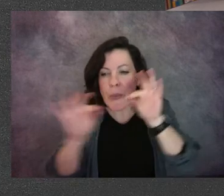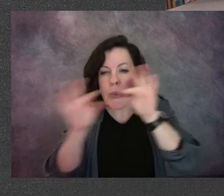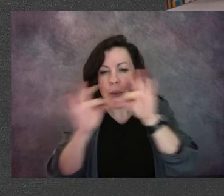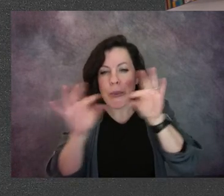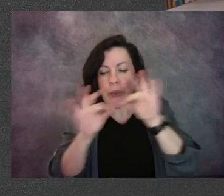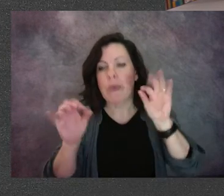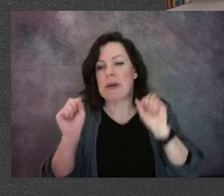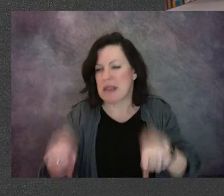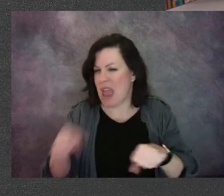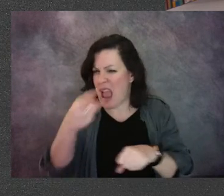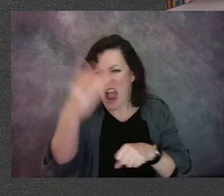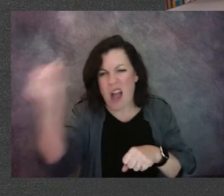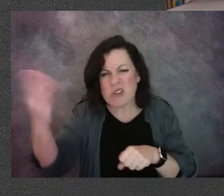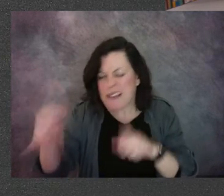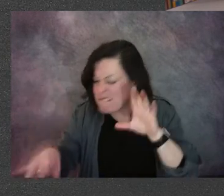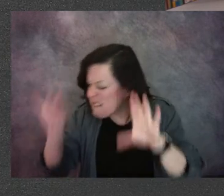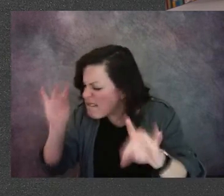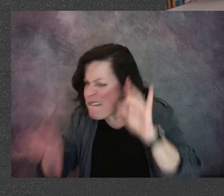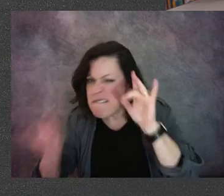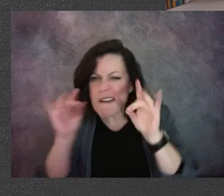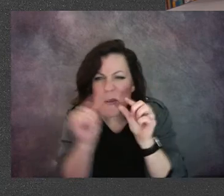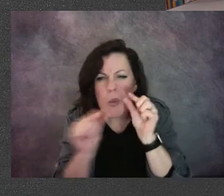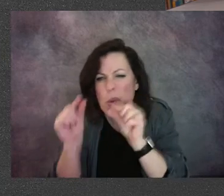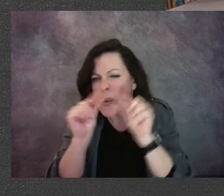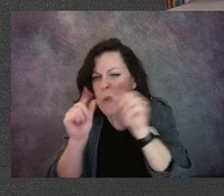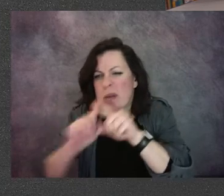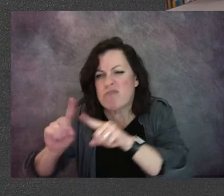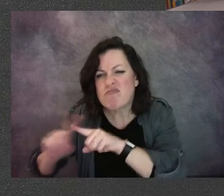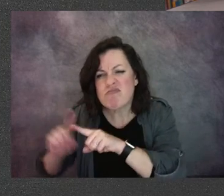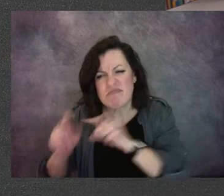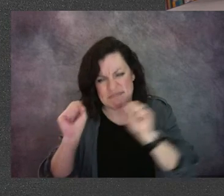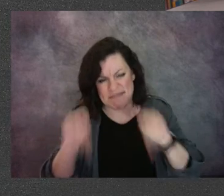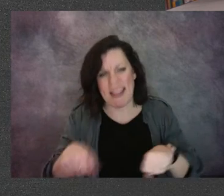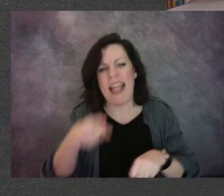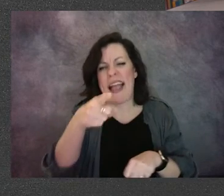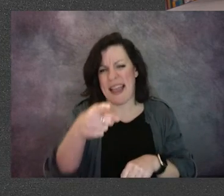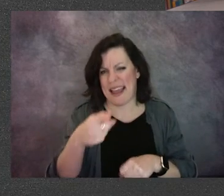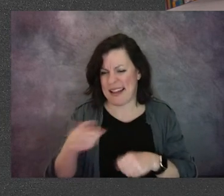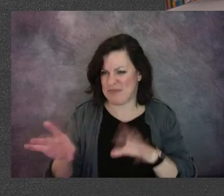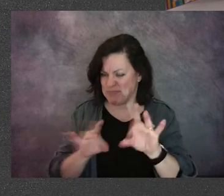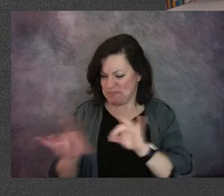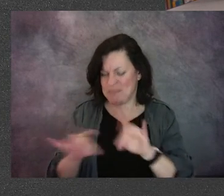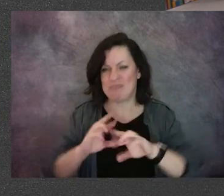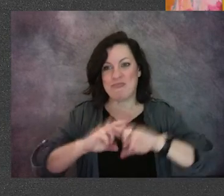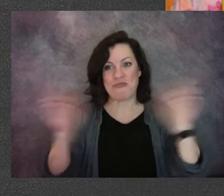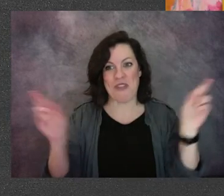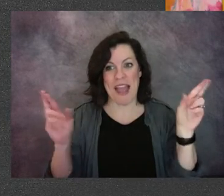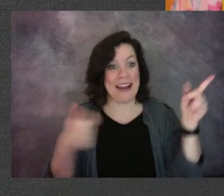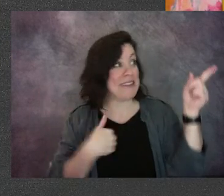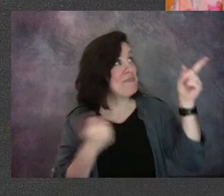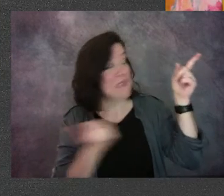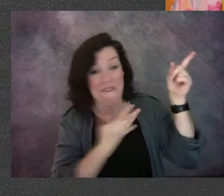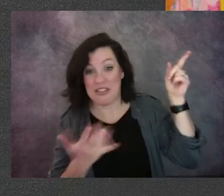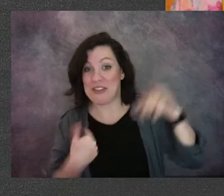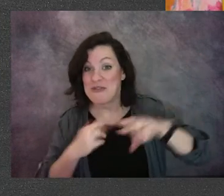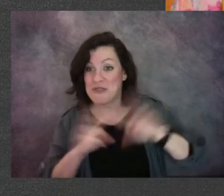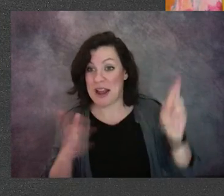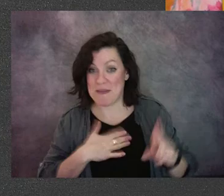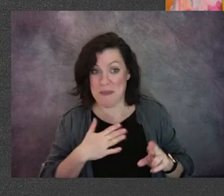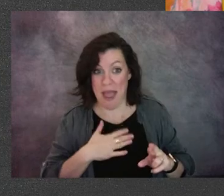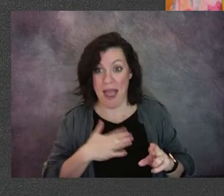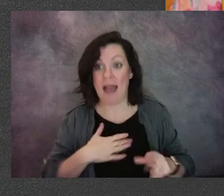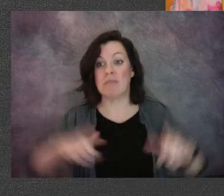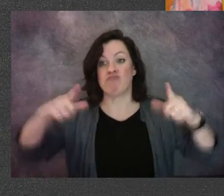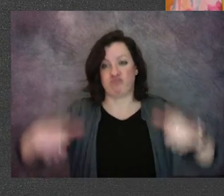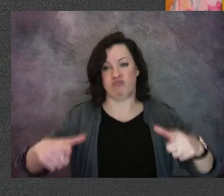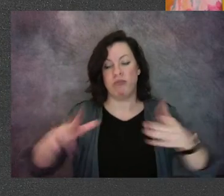supplies and we'll come back and put together our own leaf creature or person. All right, I have my supplies set up.